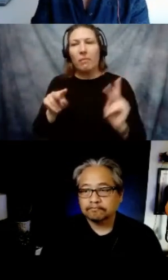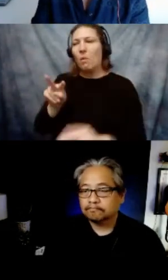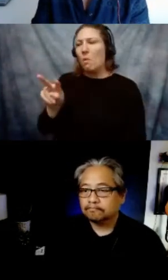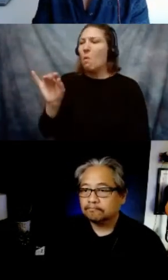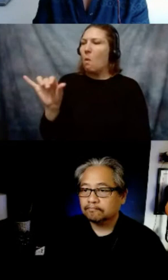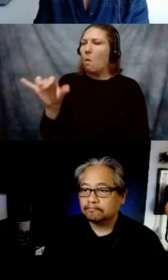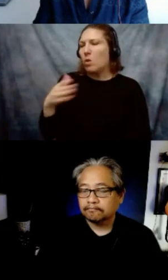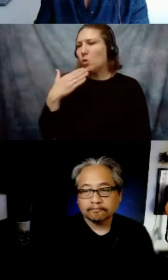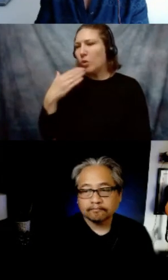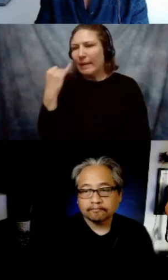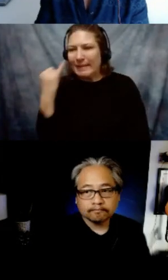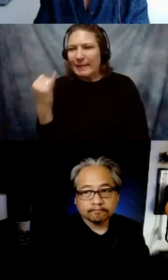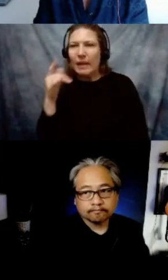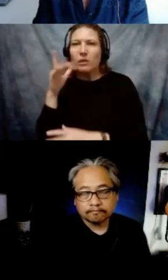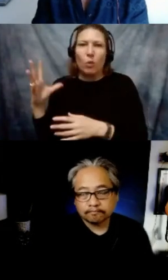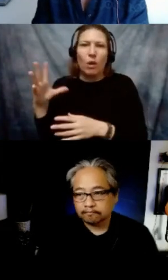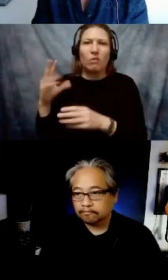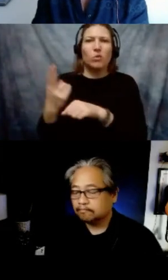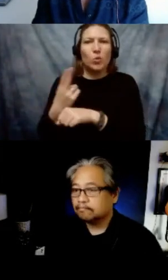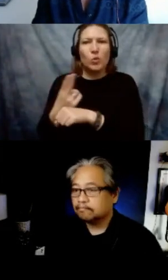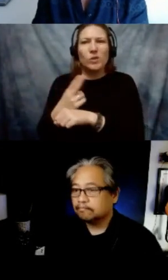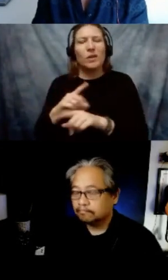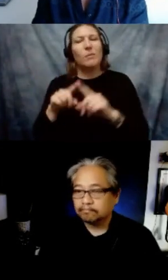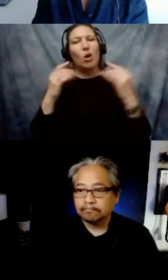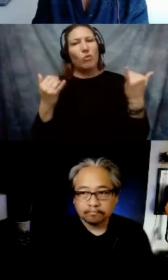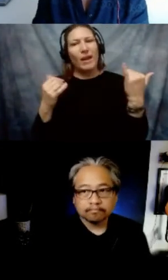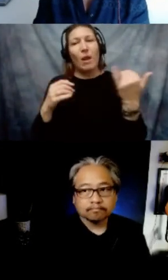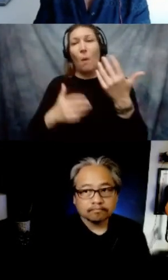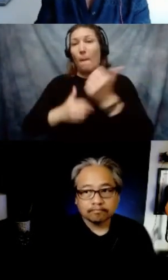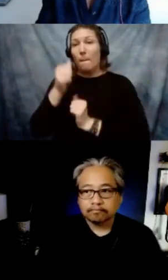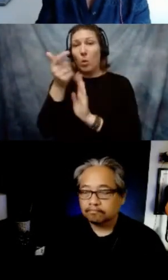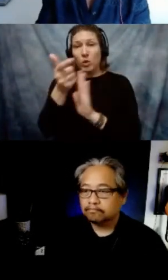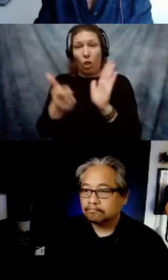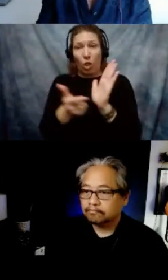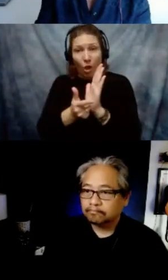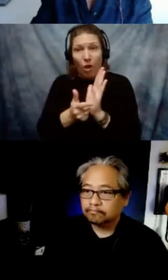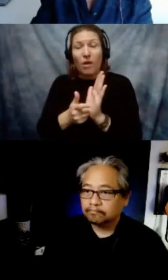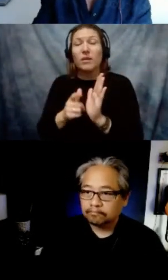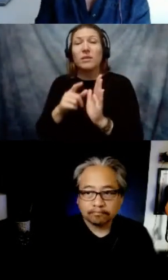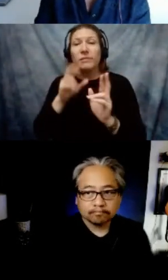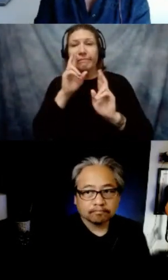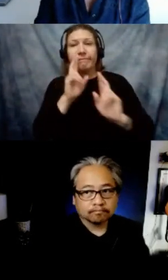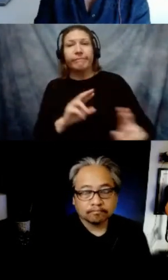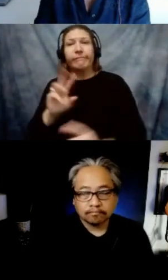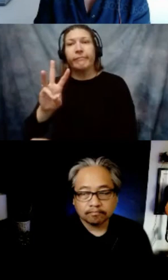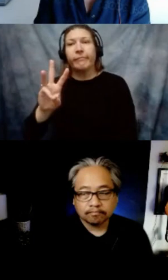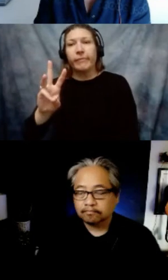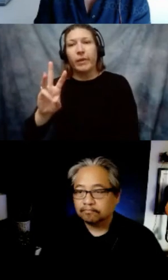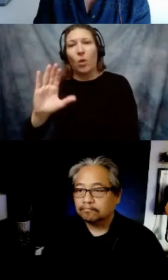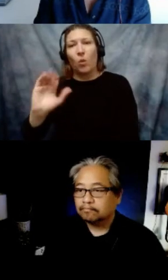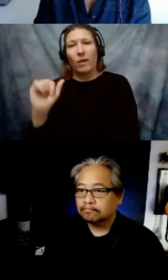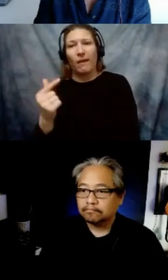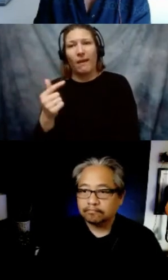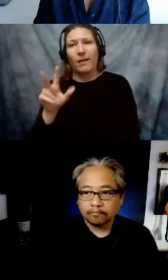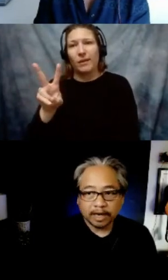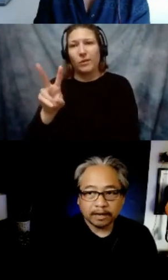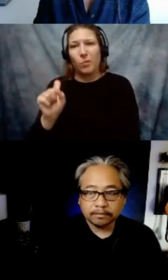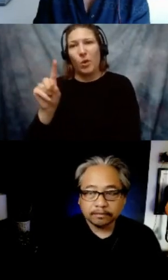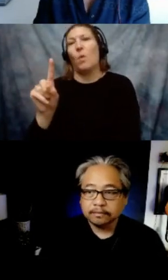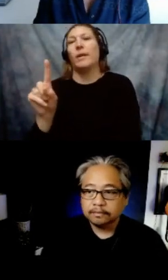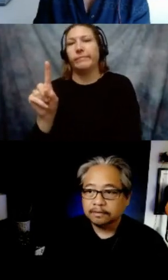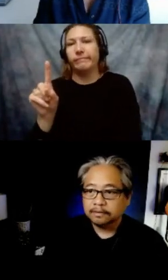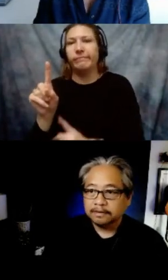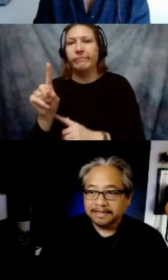that's our kind of benchmark that we're working to. So hopefully that answers that. I think it does and more. Sorry. Thanks,